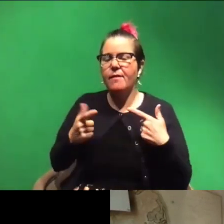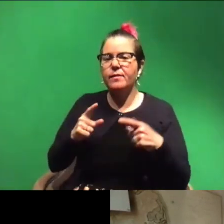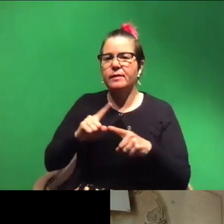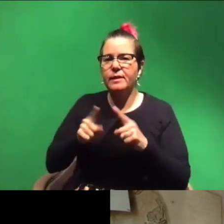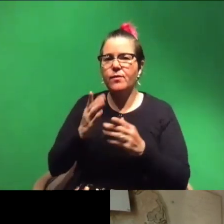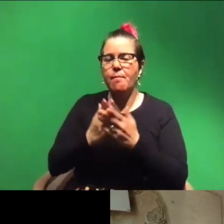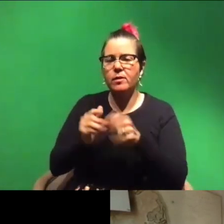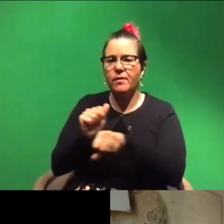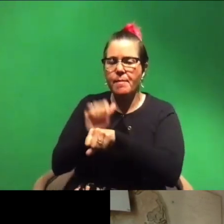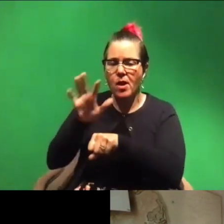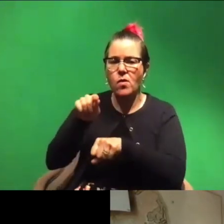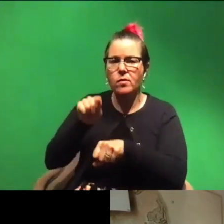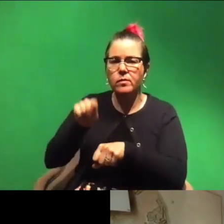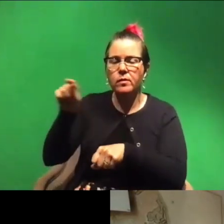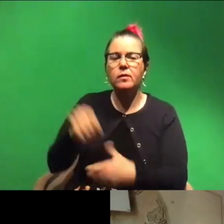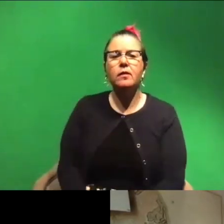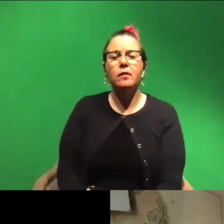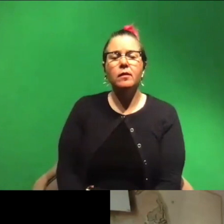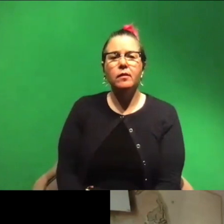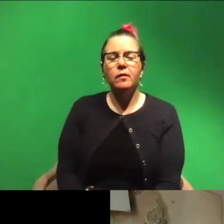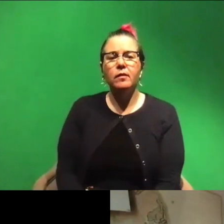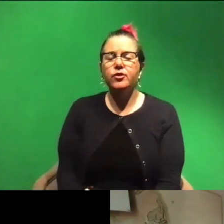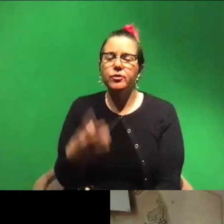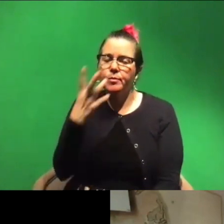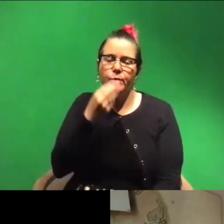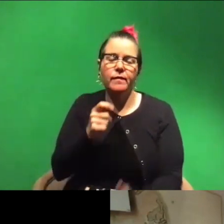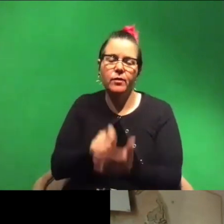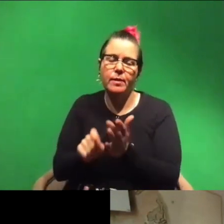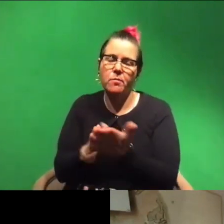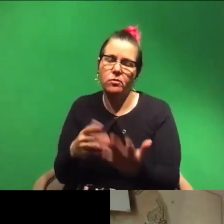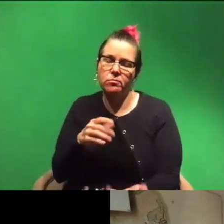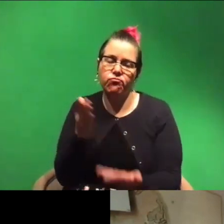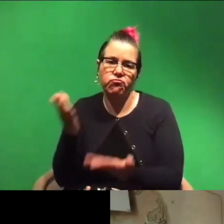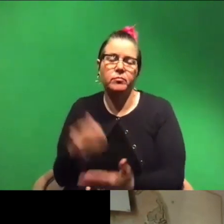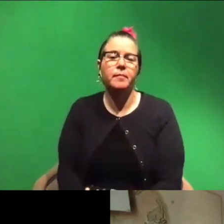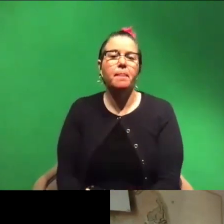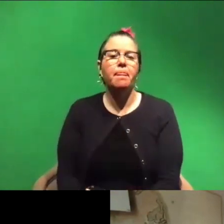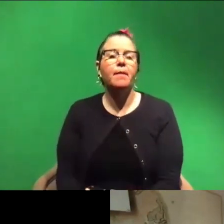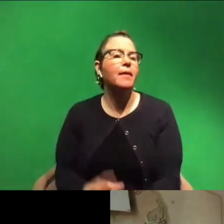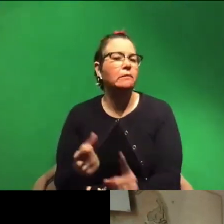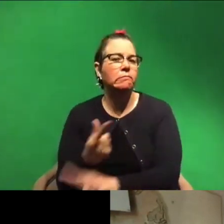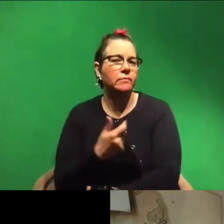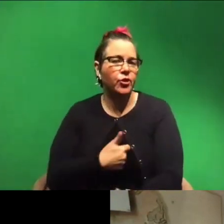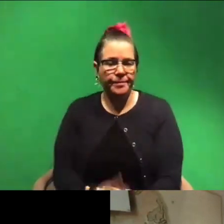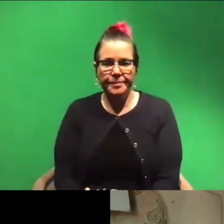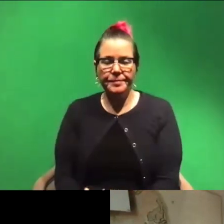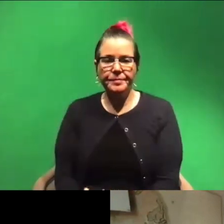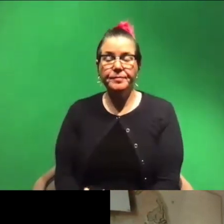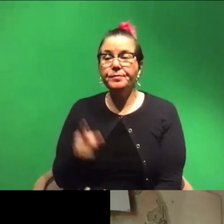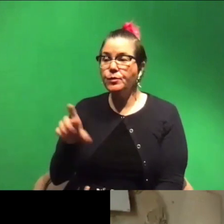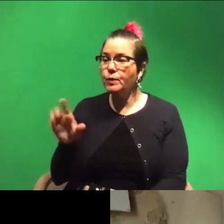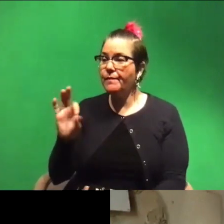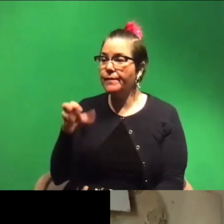the mountain. Brilliant. And it's just like a beautifully written book. But that's a side note. So let's see. When you were doing your field